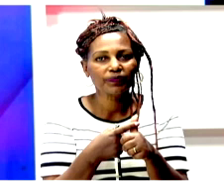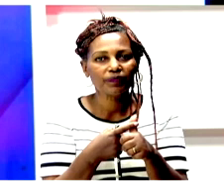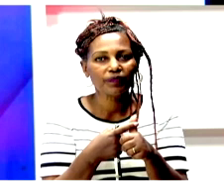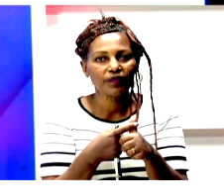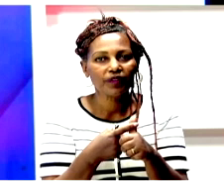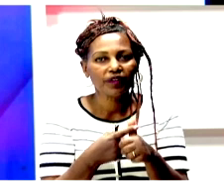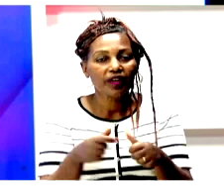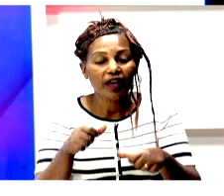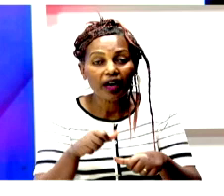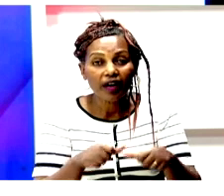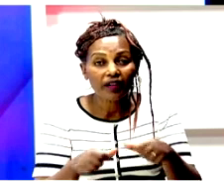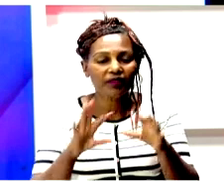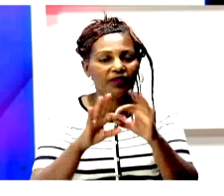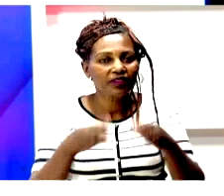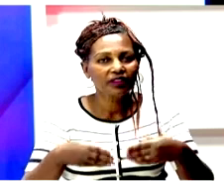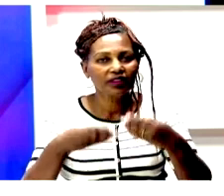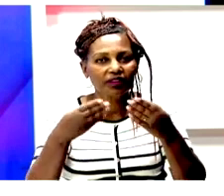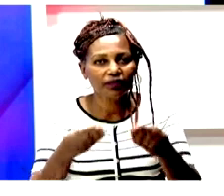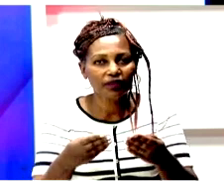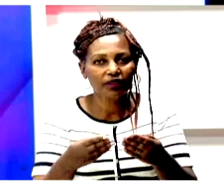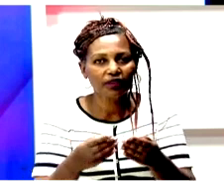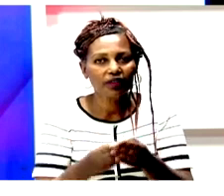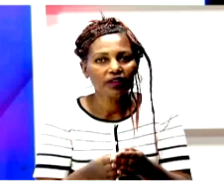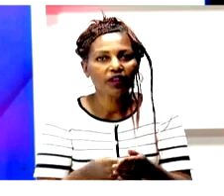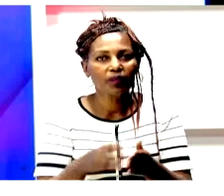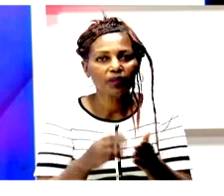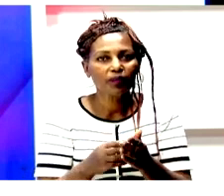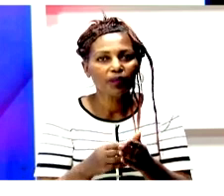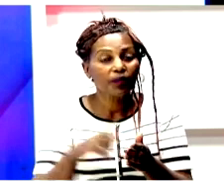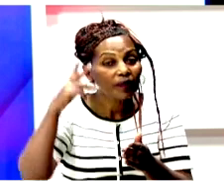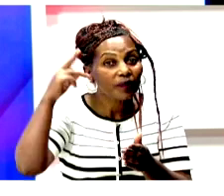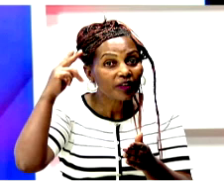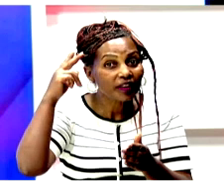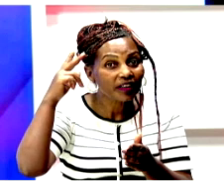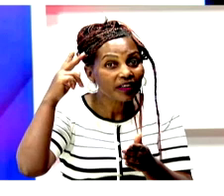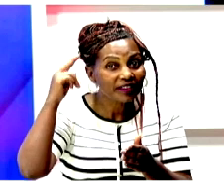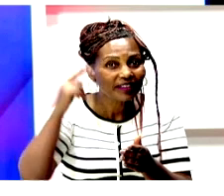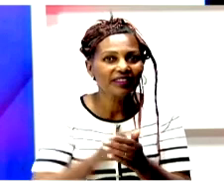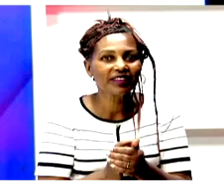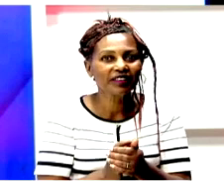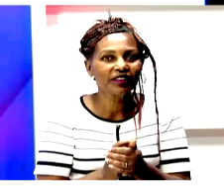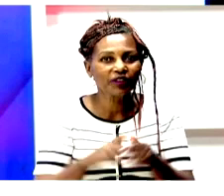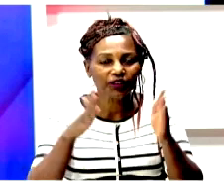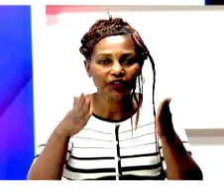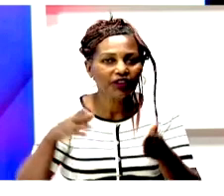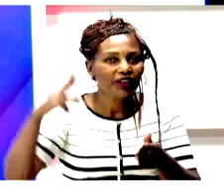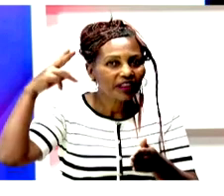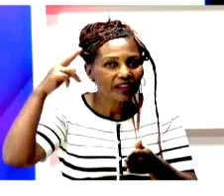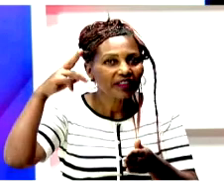active sentence given. A barber cuts hair. A barber cuts